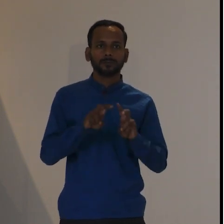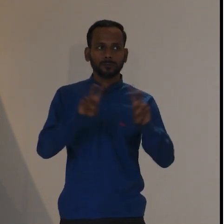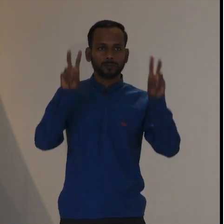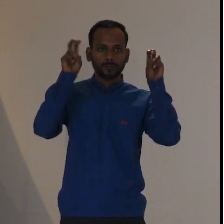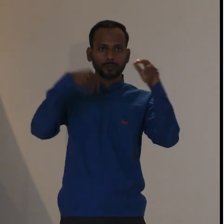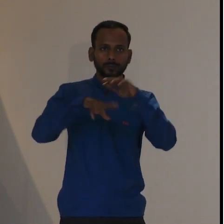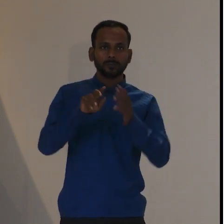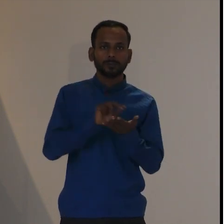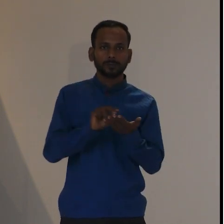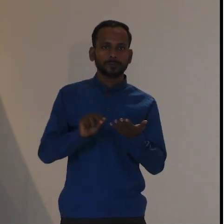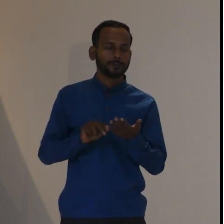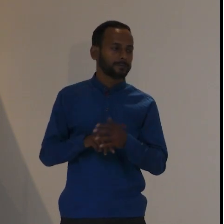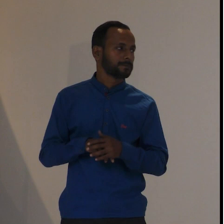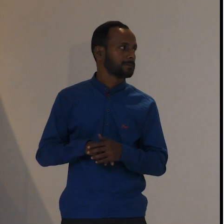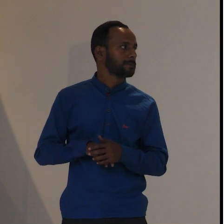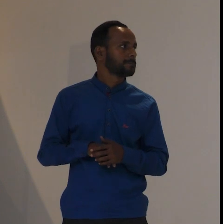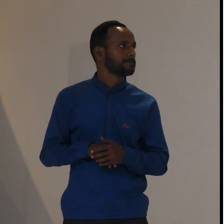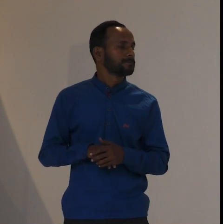context.